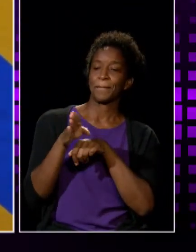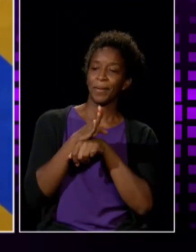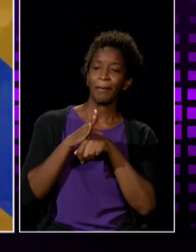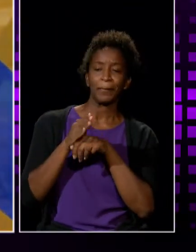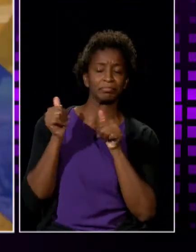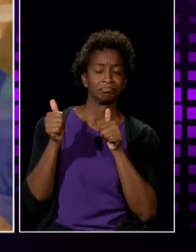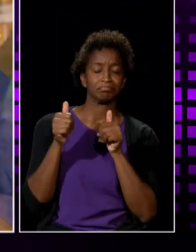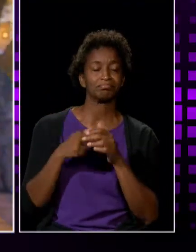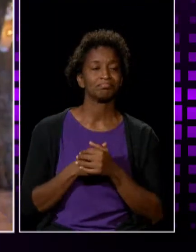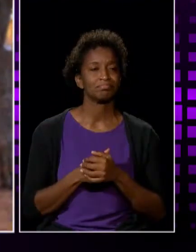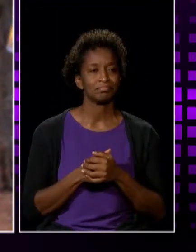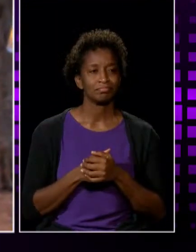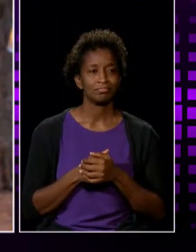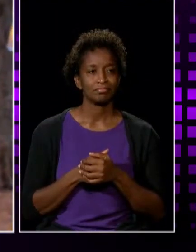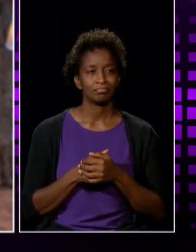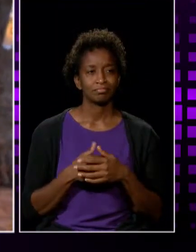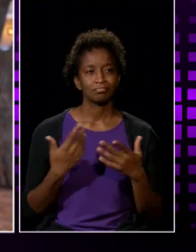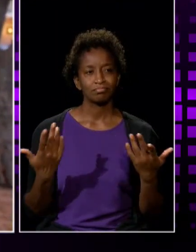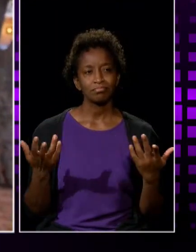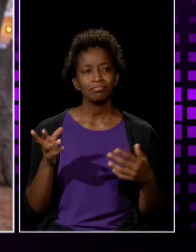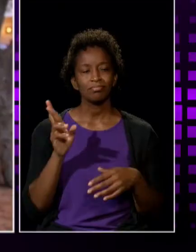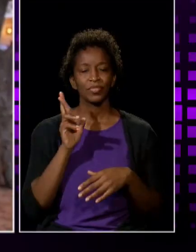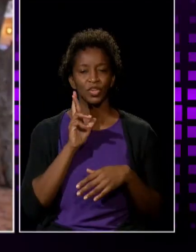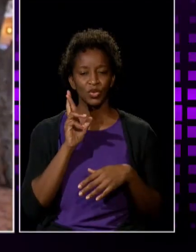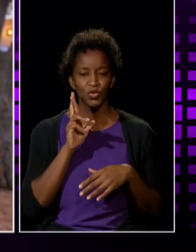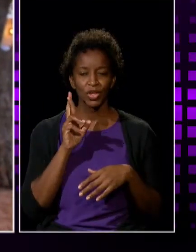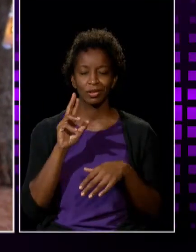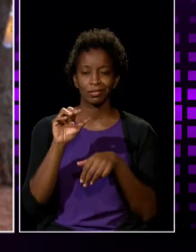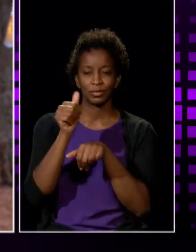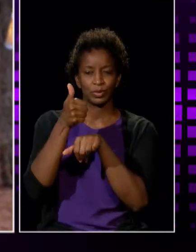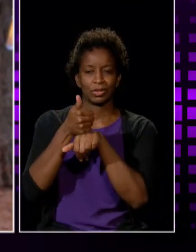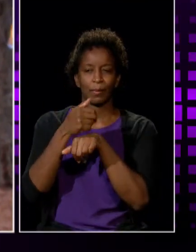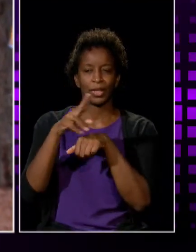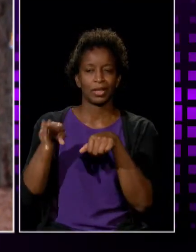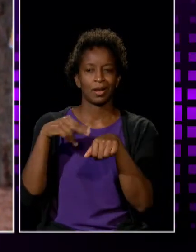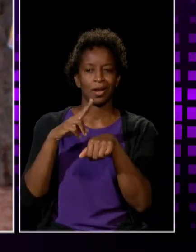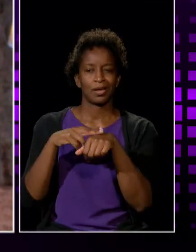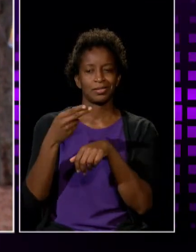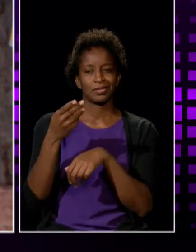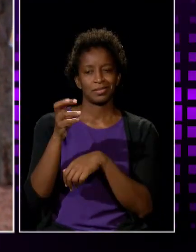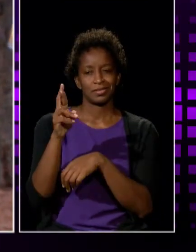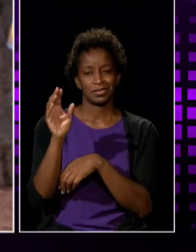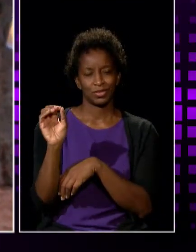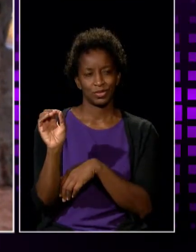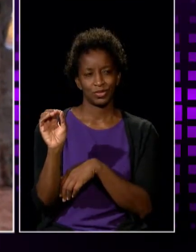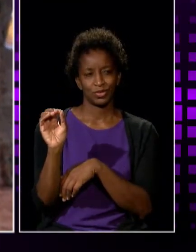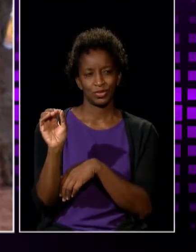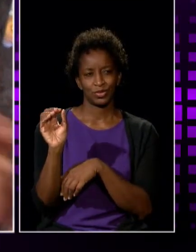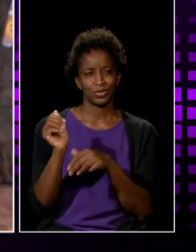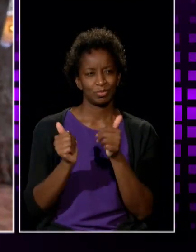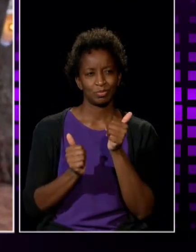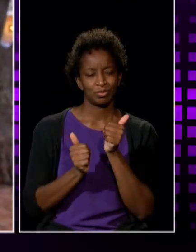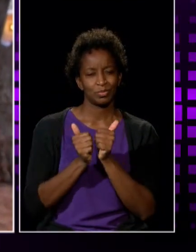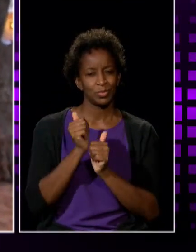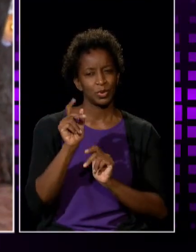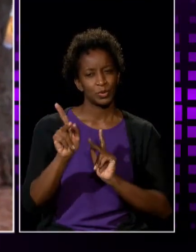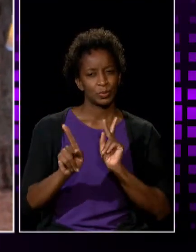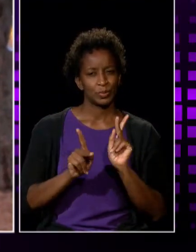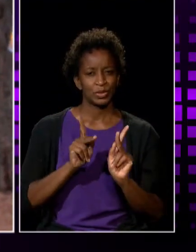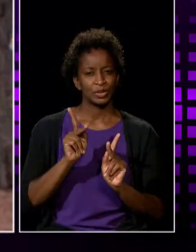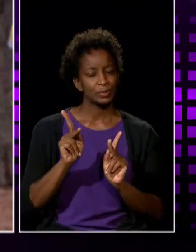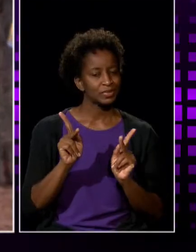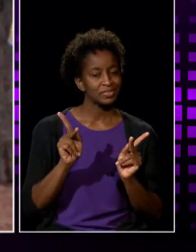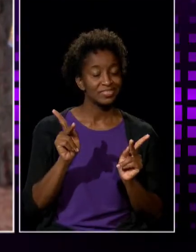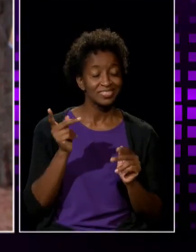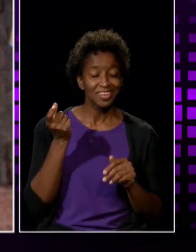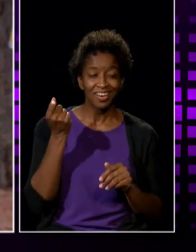national hero. For Rihanna becoming a hero, and most people don't see that Rihanna has done quite a few things for